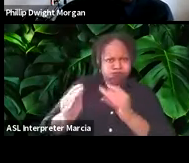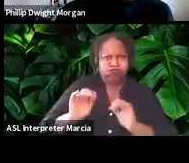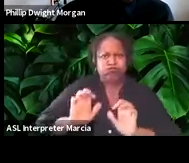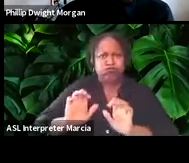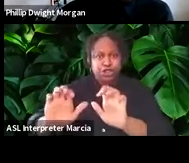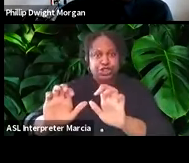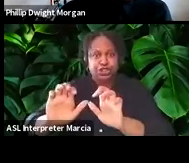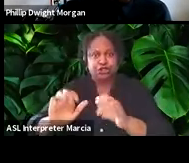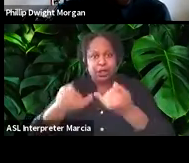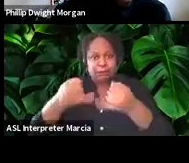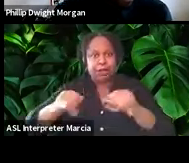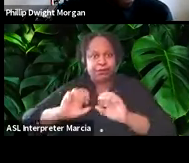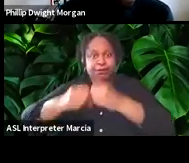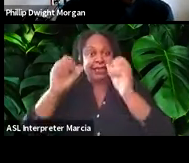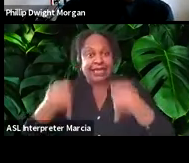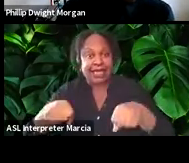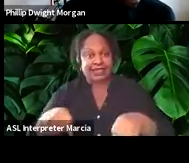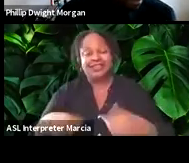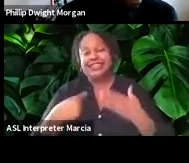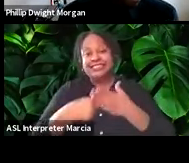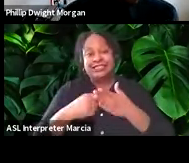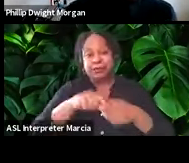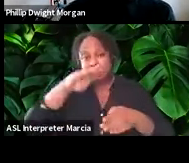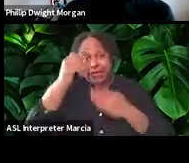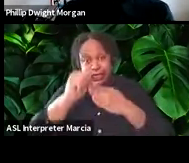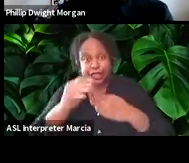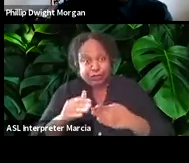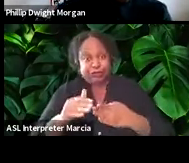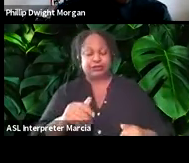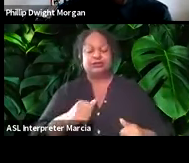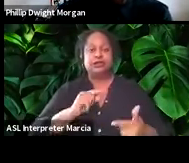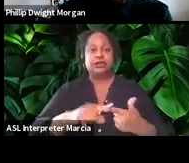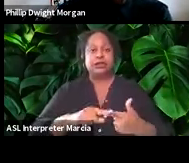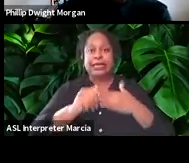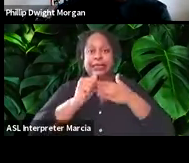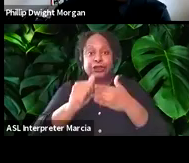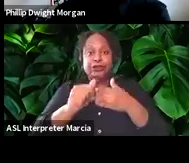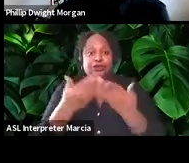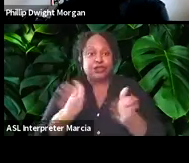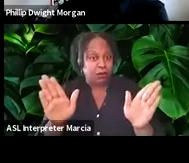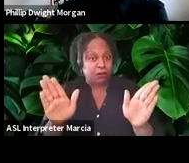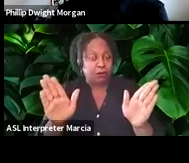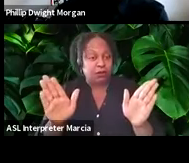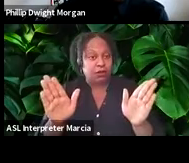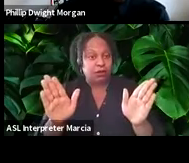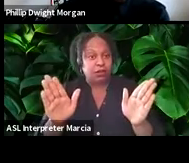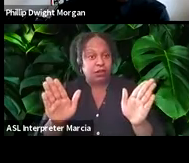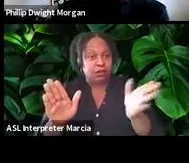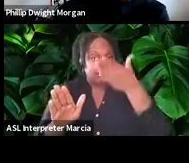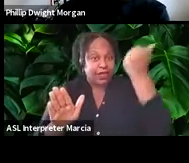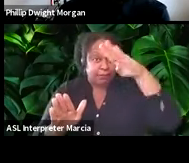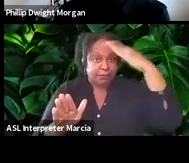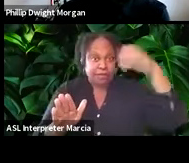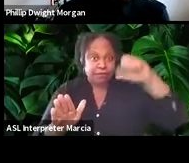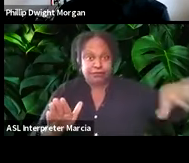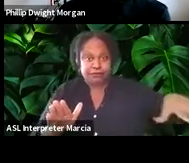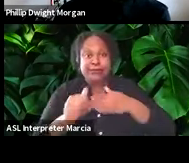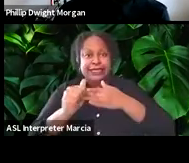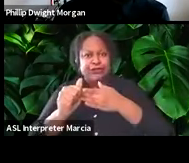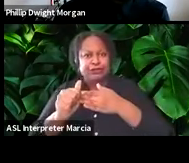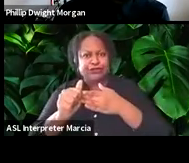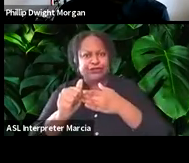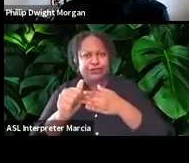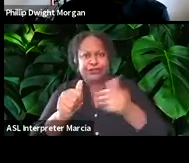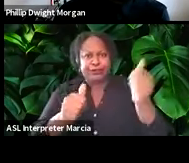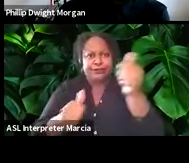way, talking about Black leadership, talking about leadership. Forget the Black part, just leadership in